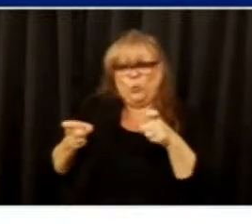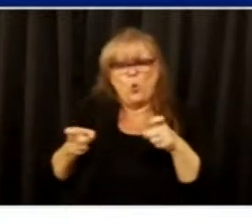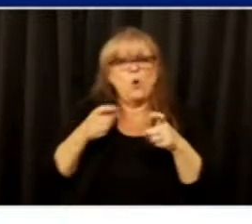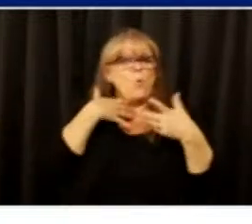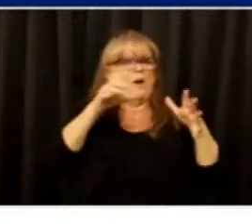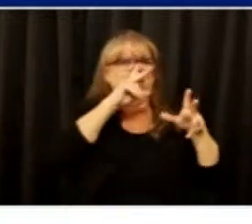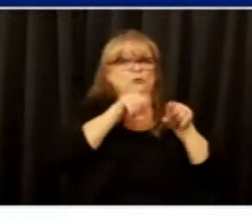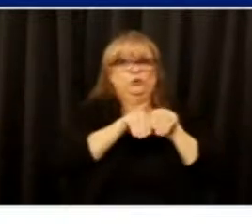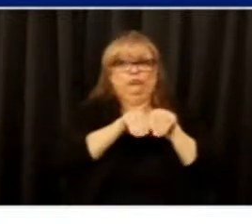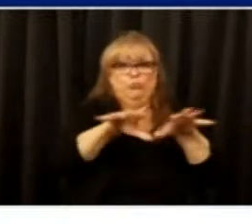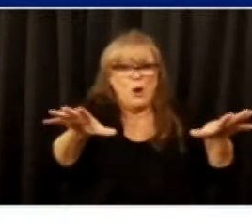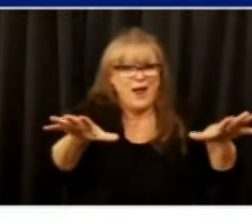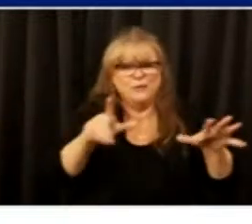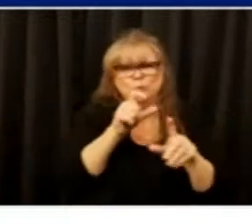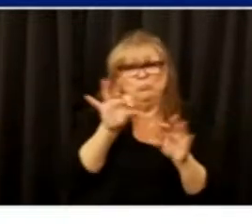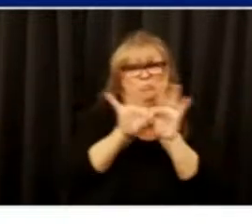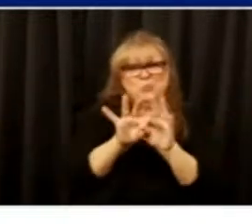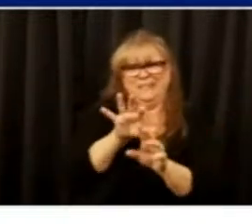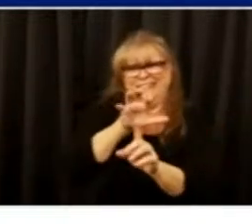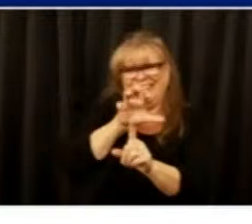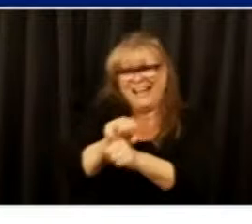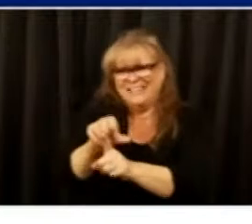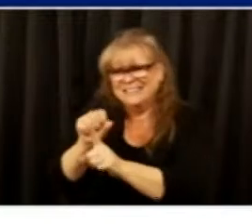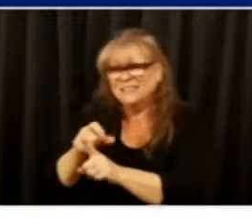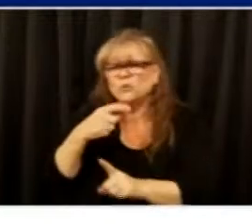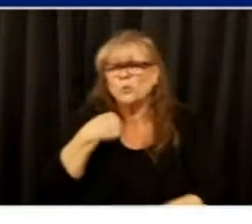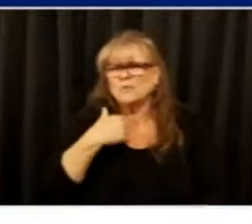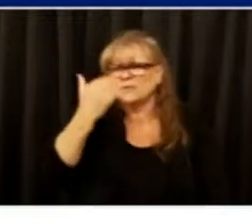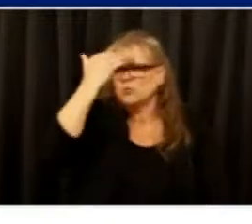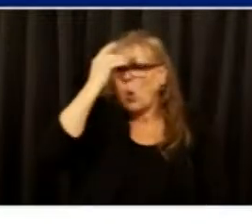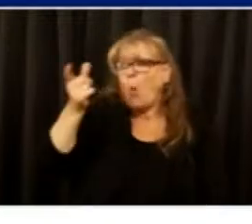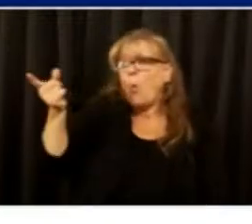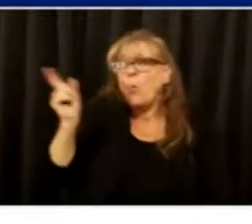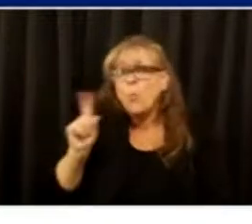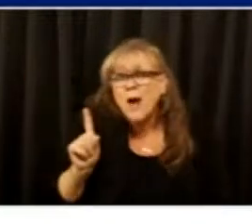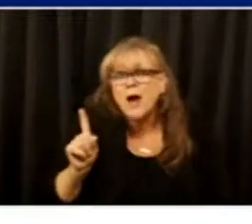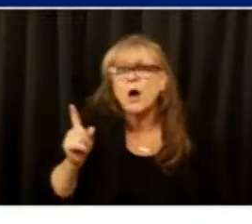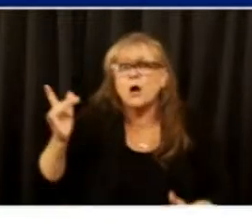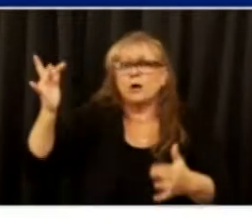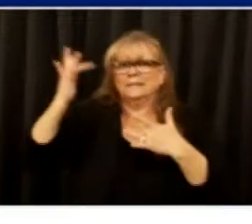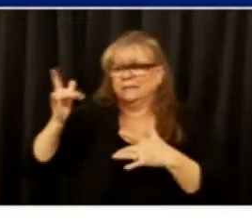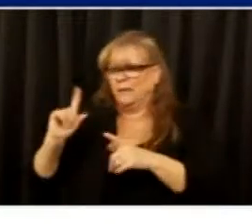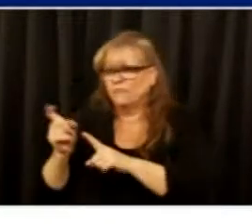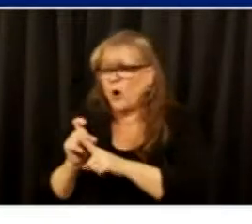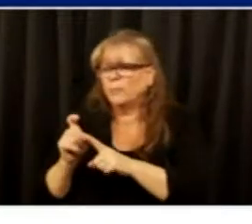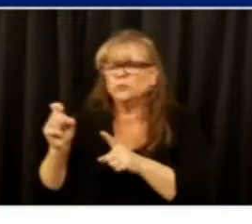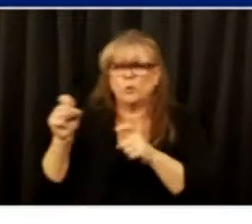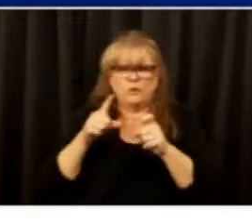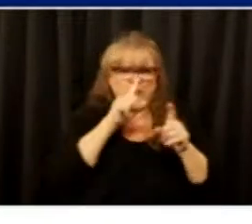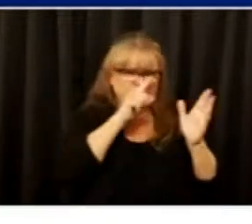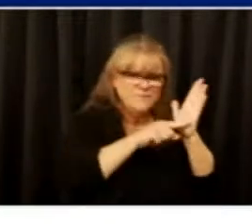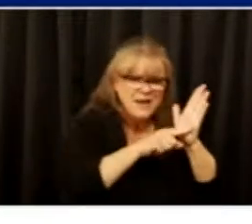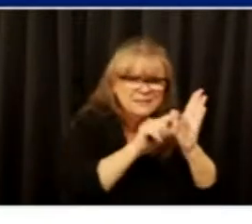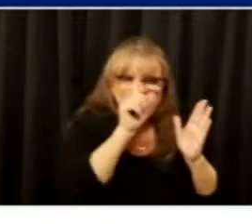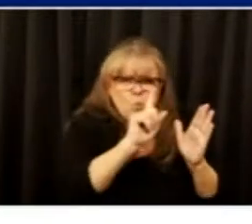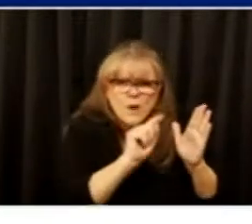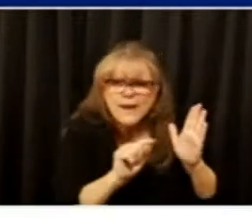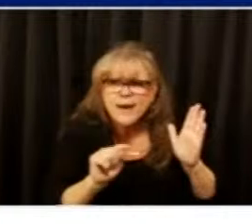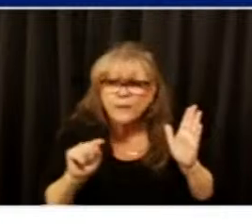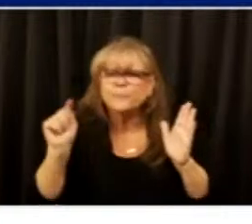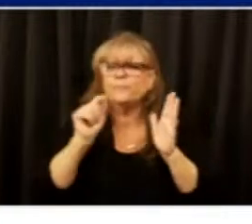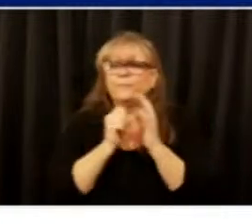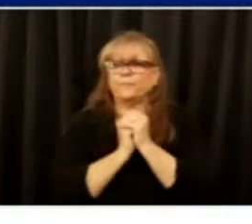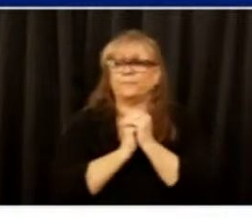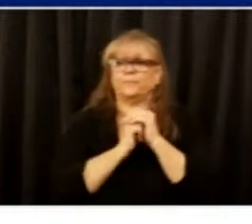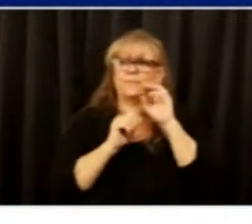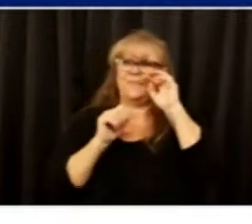much disease transmission is occurring and make an impact on disease transmission through our case investigation and contact tracing work. So you can see now